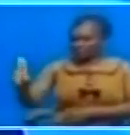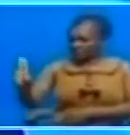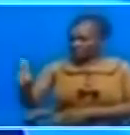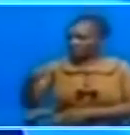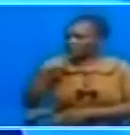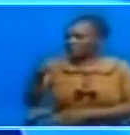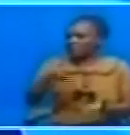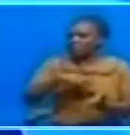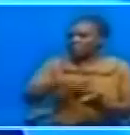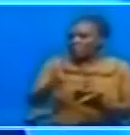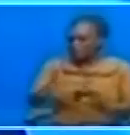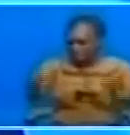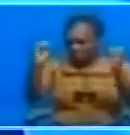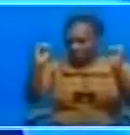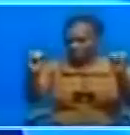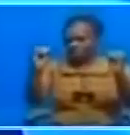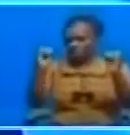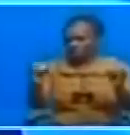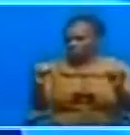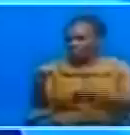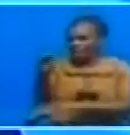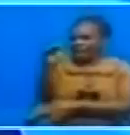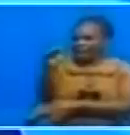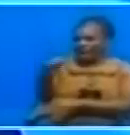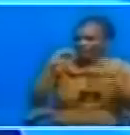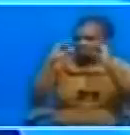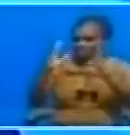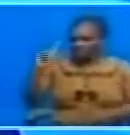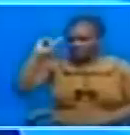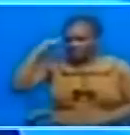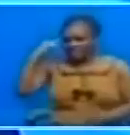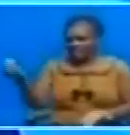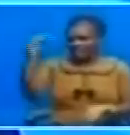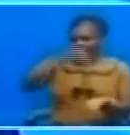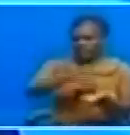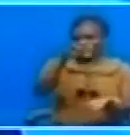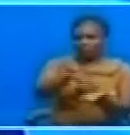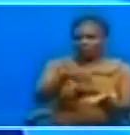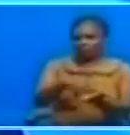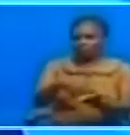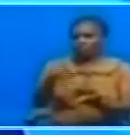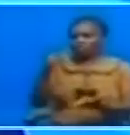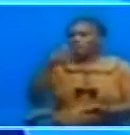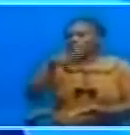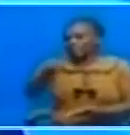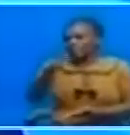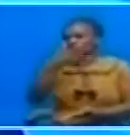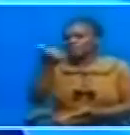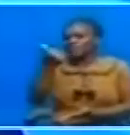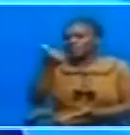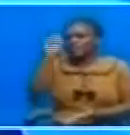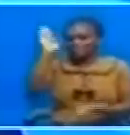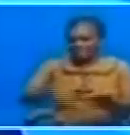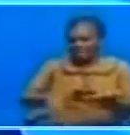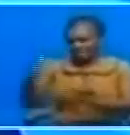out any pay increase for teachers. Instead, Uhuru has asked the teachers to rethink their stand, and he says Kenyan teachers are better paid than many